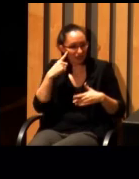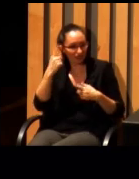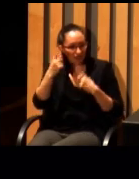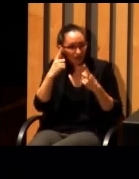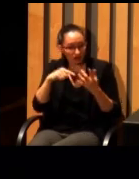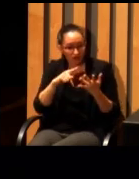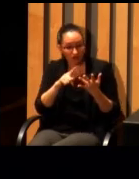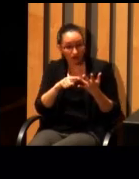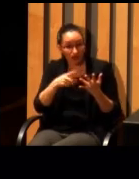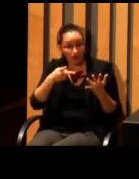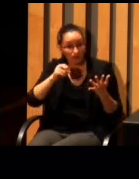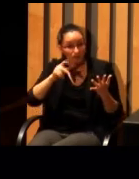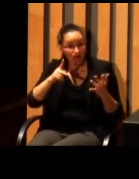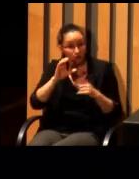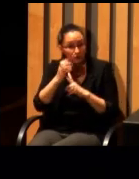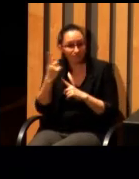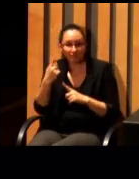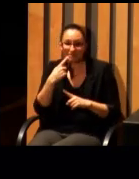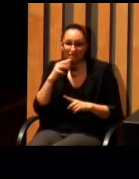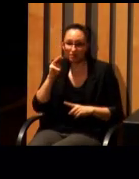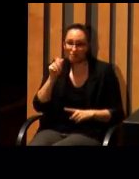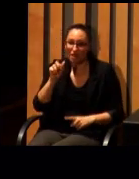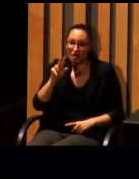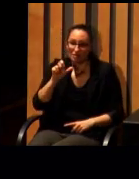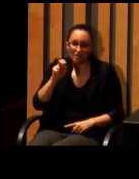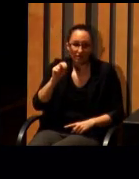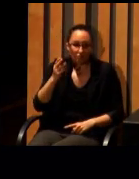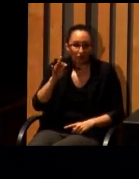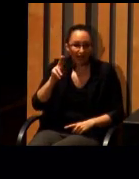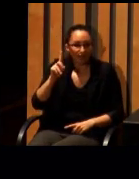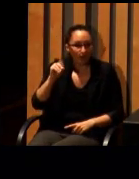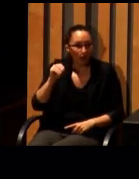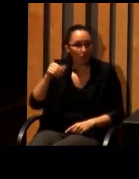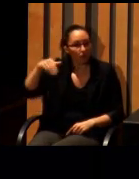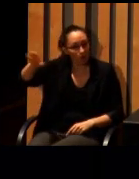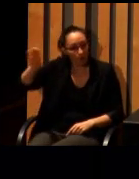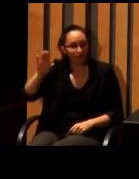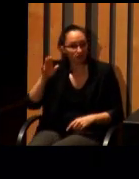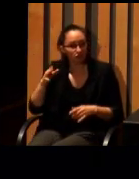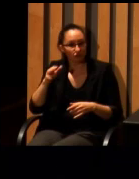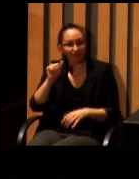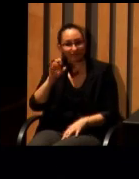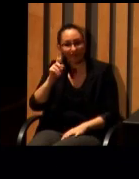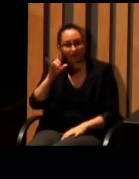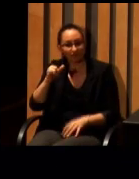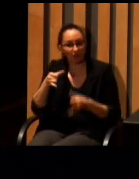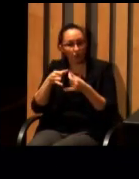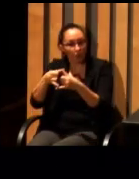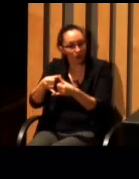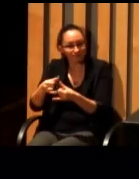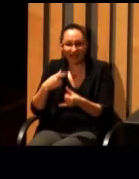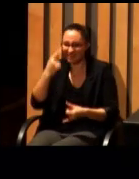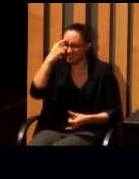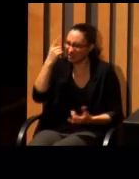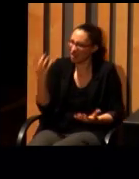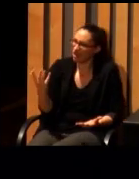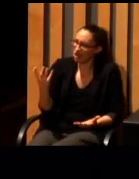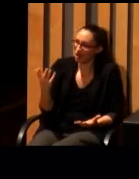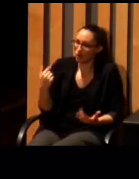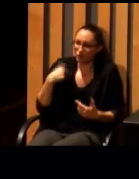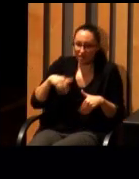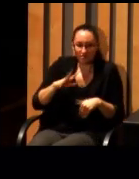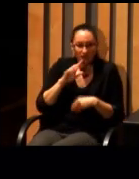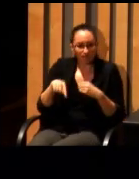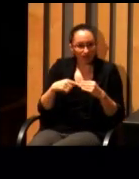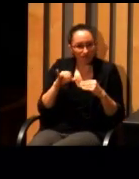culture. Someone mentioned Marlon Brando going to the Academy Awards or Jimi Hendrix at Woodstock. And this makes me think of something we haven't talked much about, which